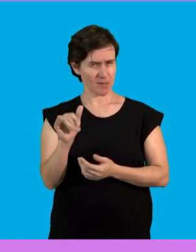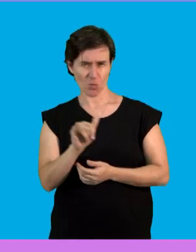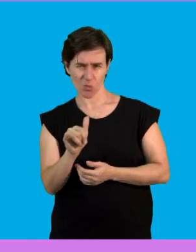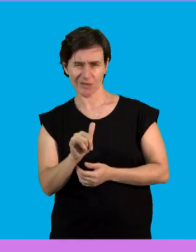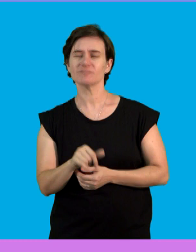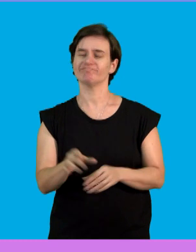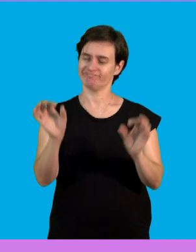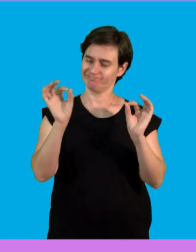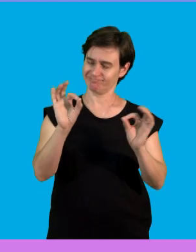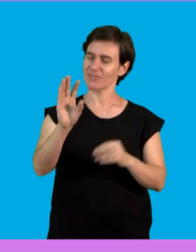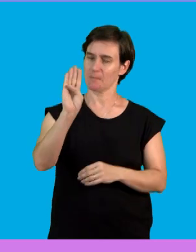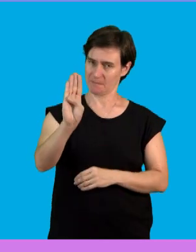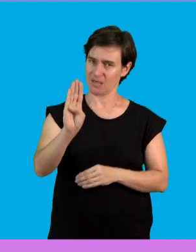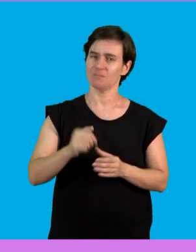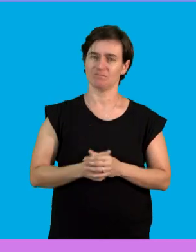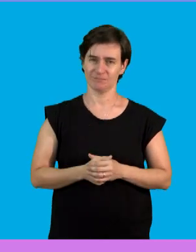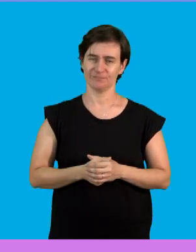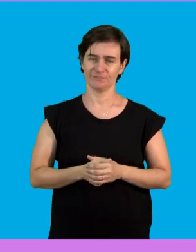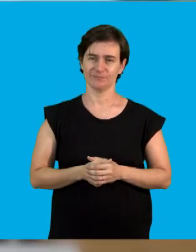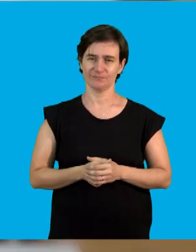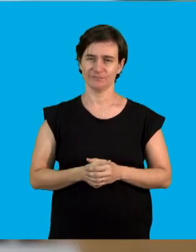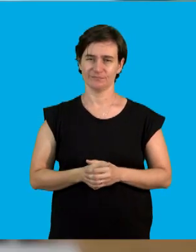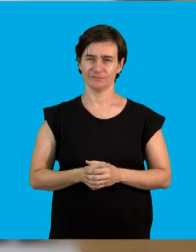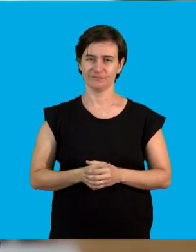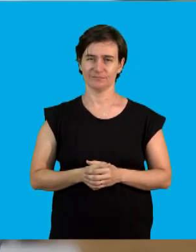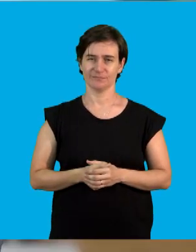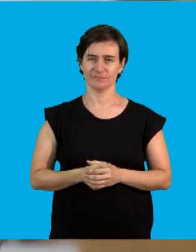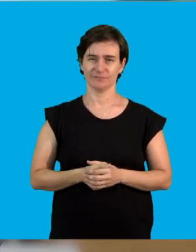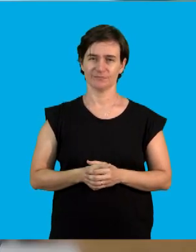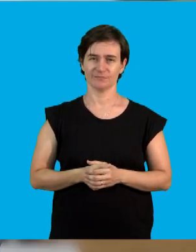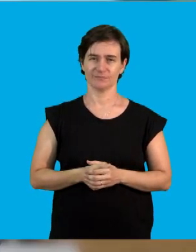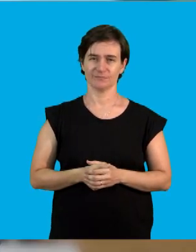use? Absolutely box B.